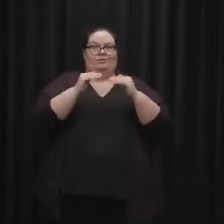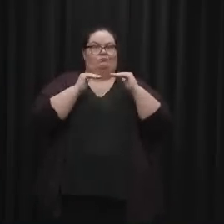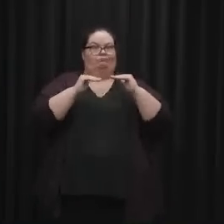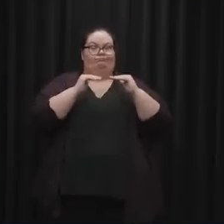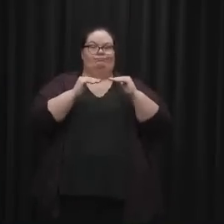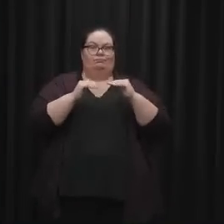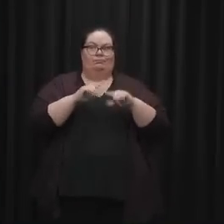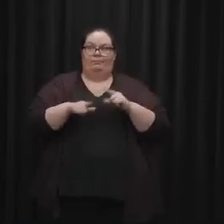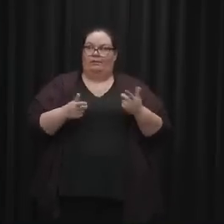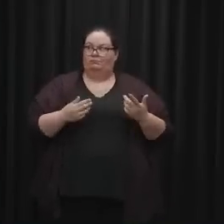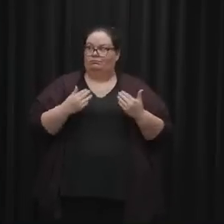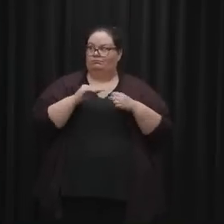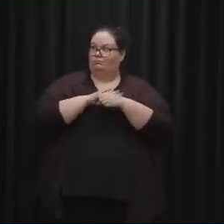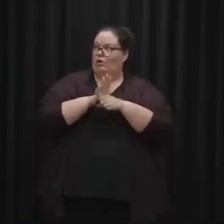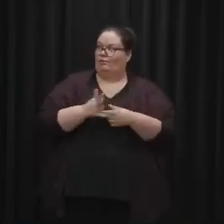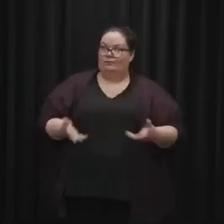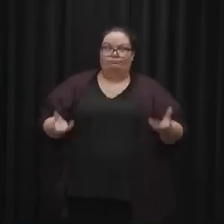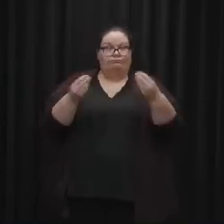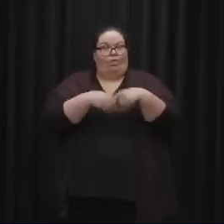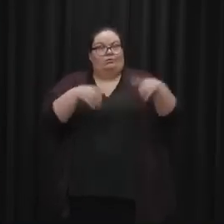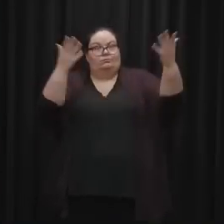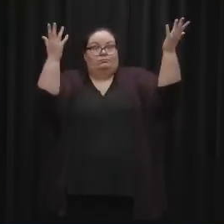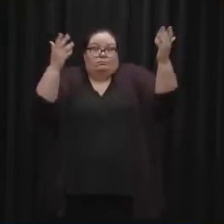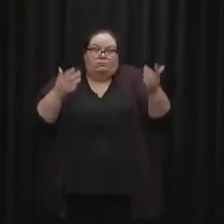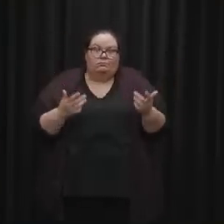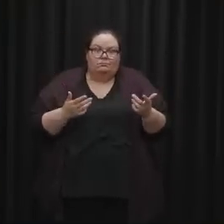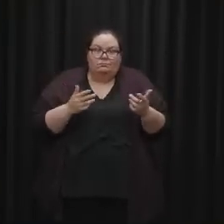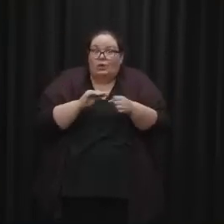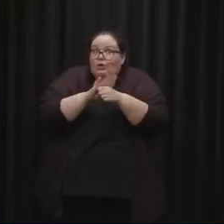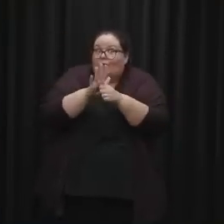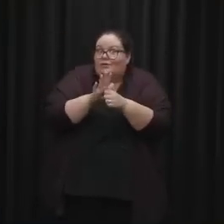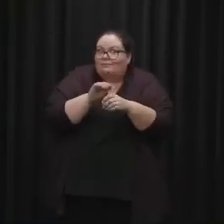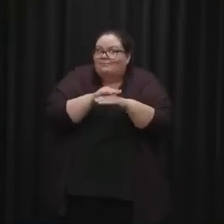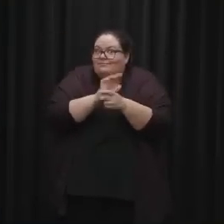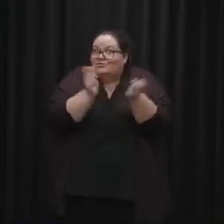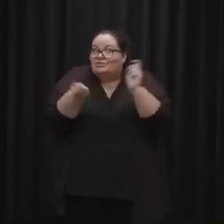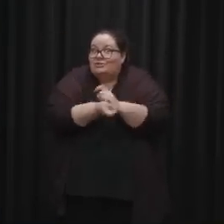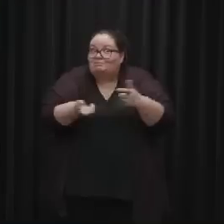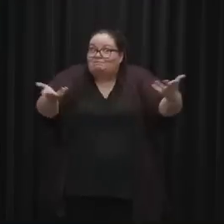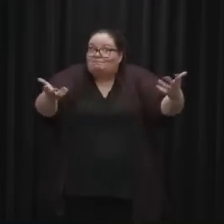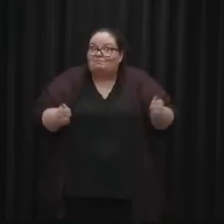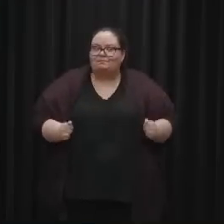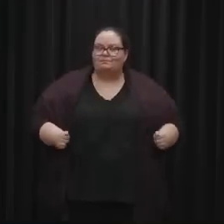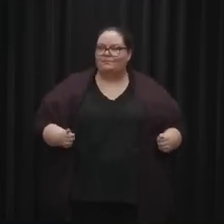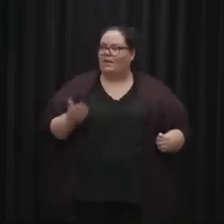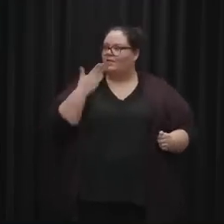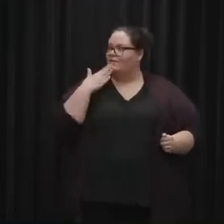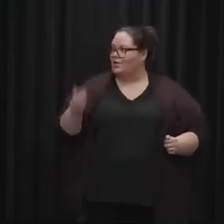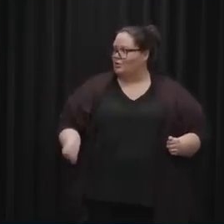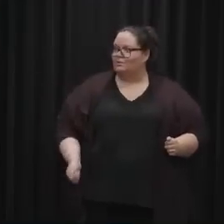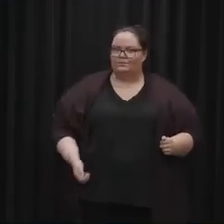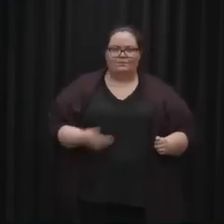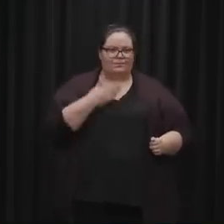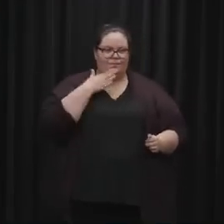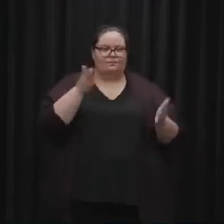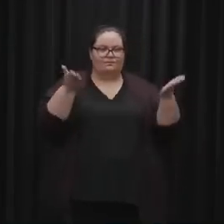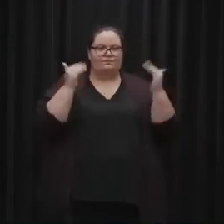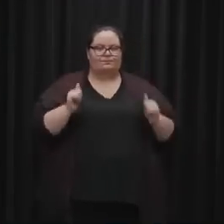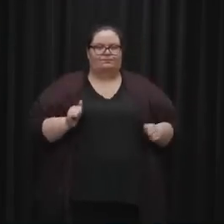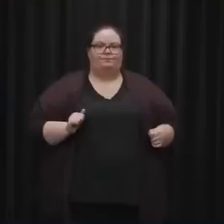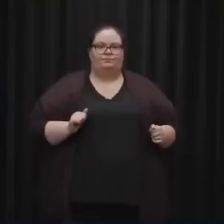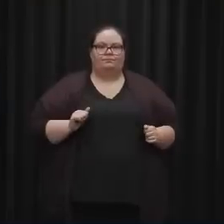kind of lost that ability. So a lot of things changed during the pandemic. Thank you, Mr. Chilbeck. Andrew